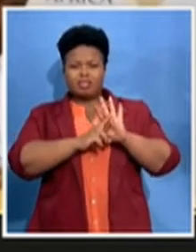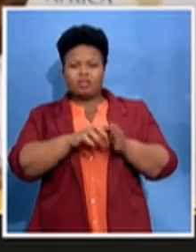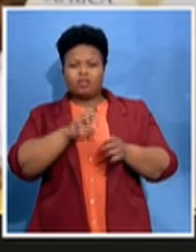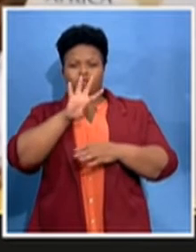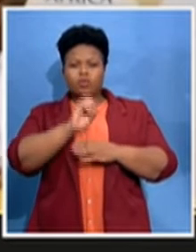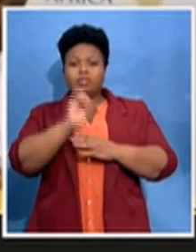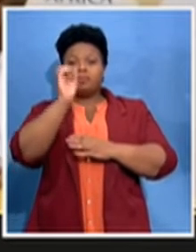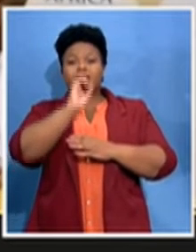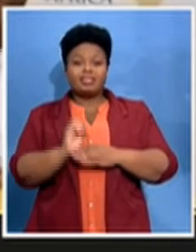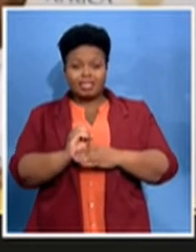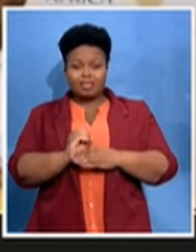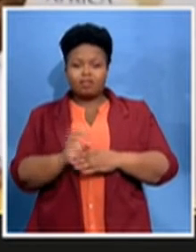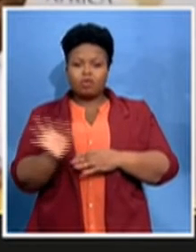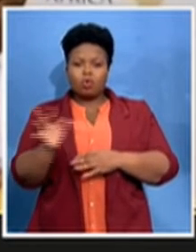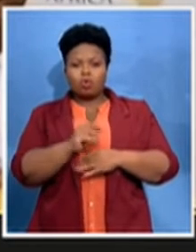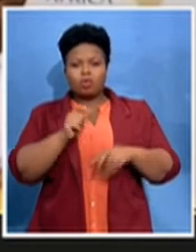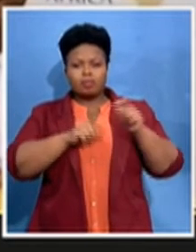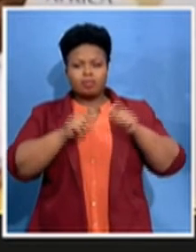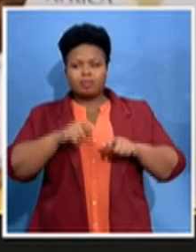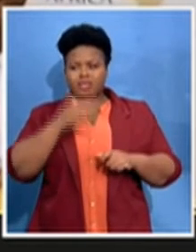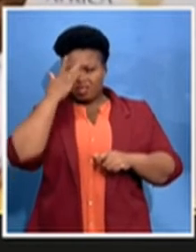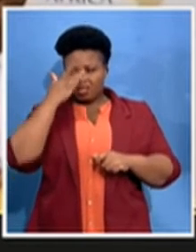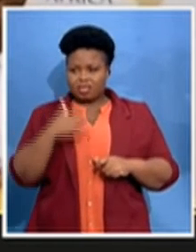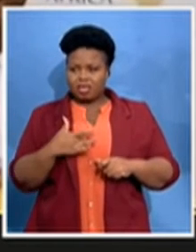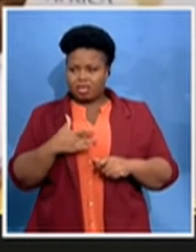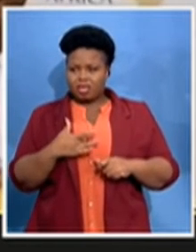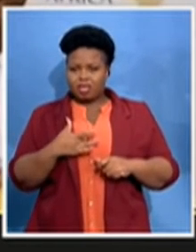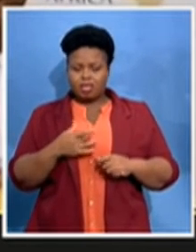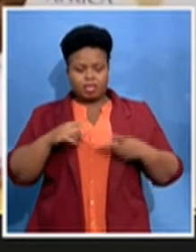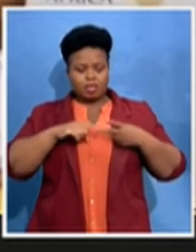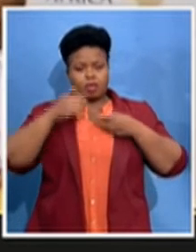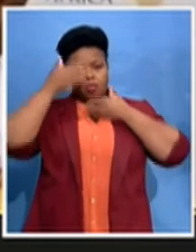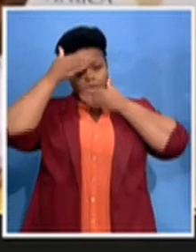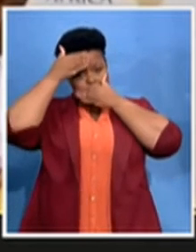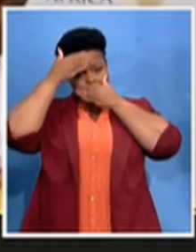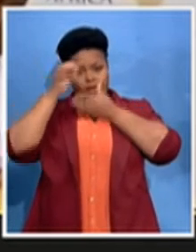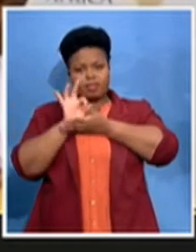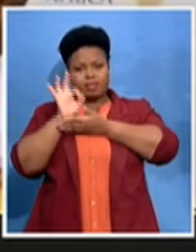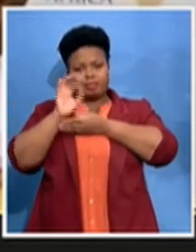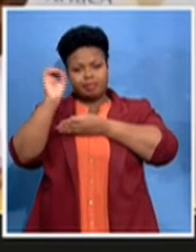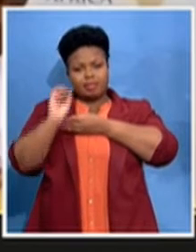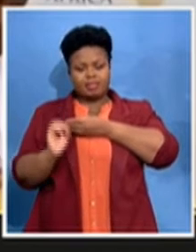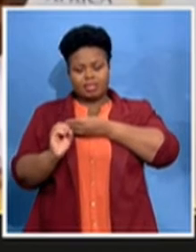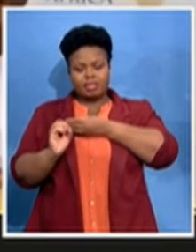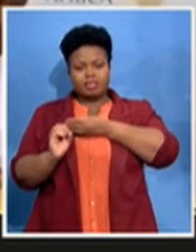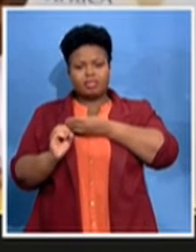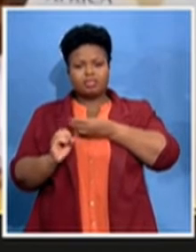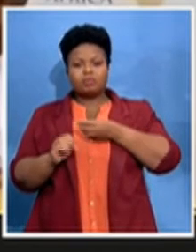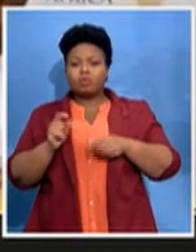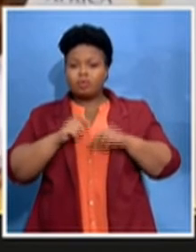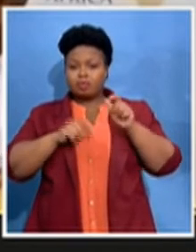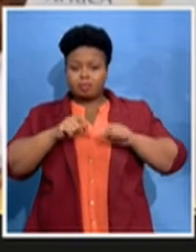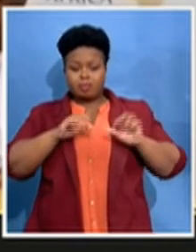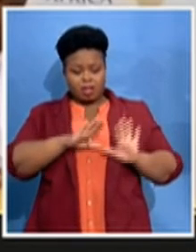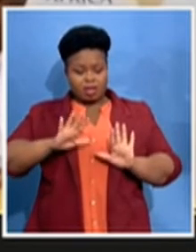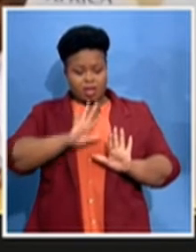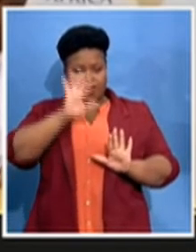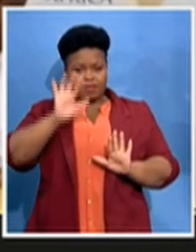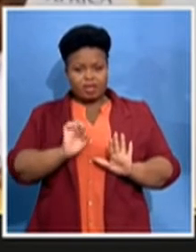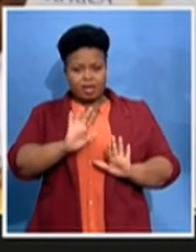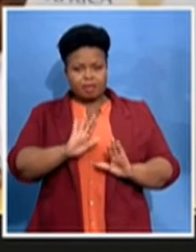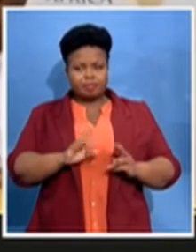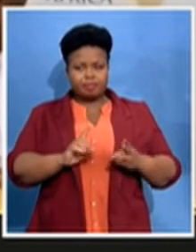continent, Morocco 13% of all the cases on the continent, Tunisia